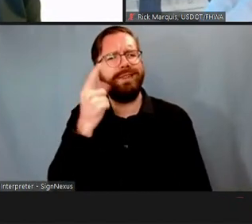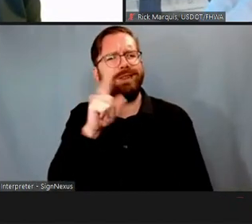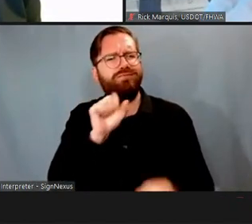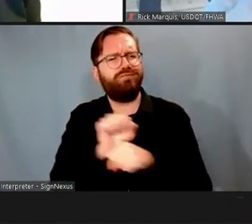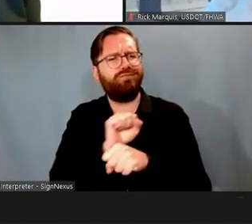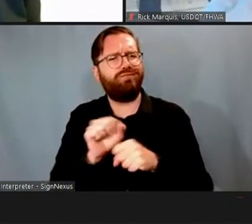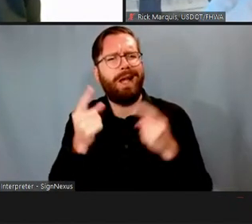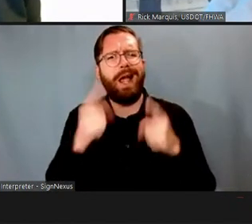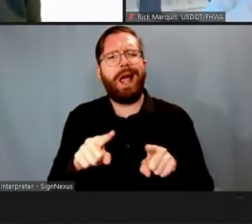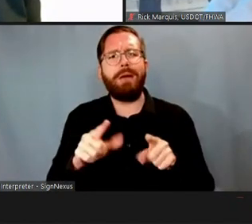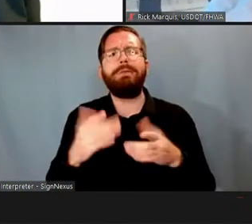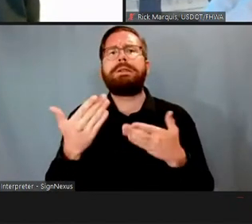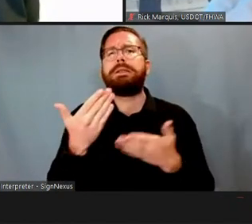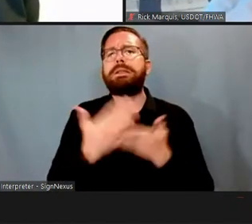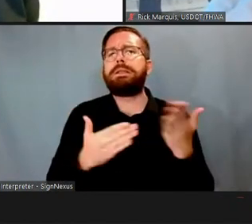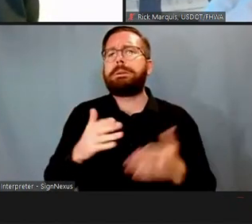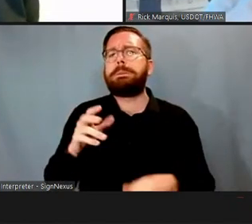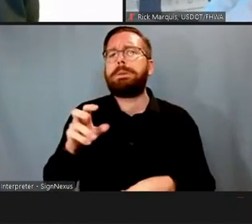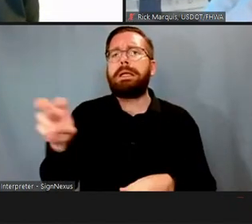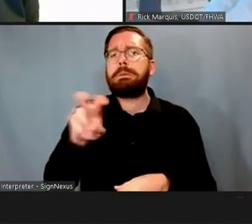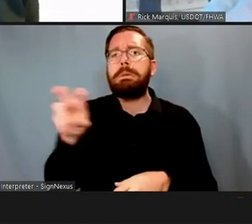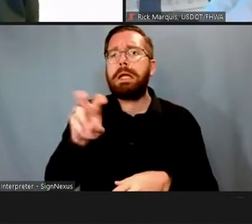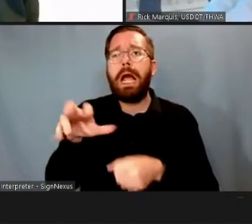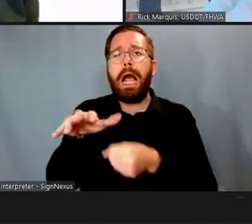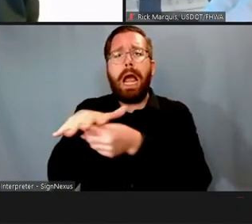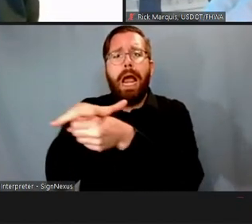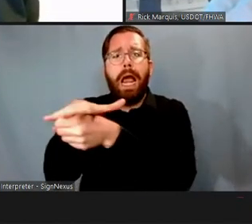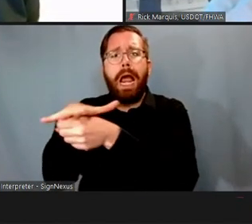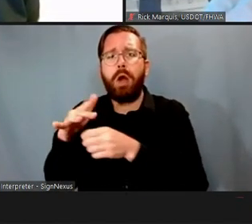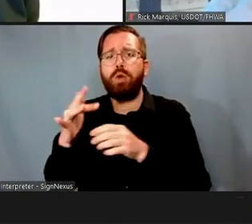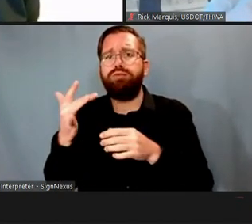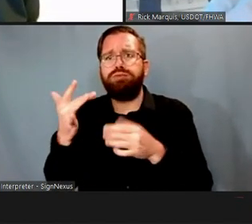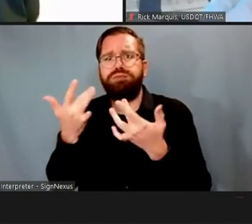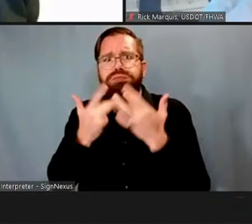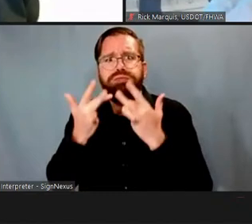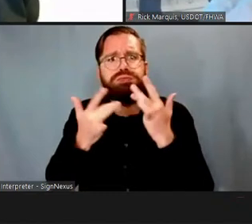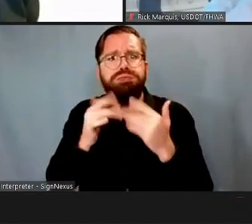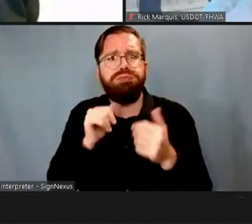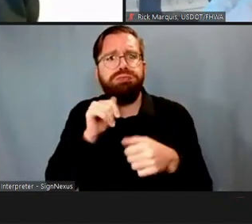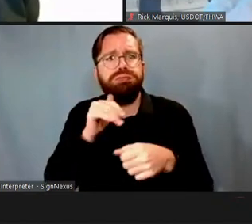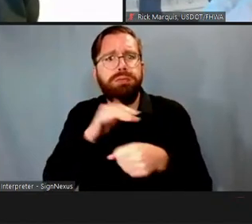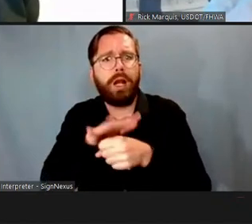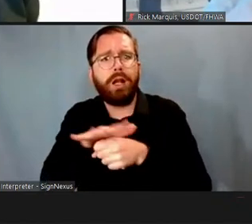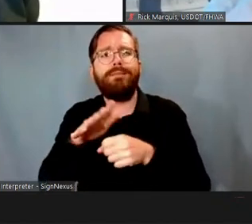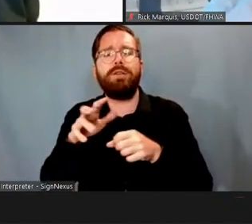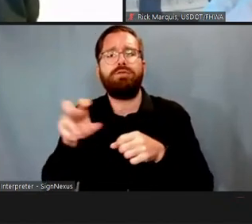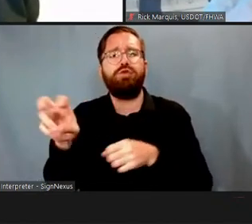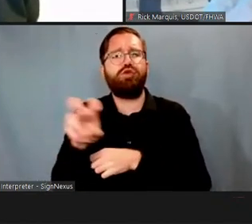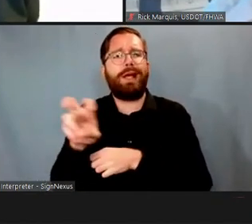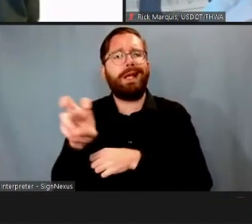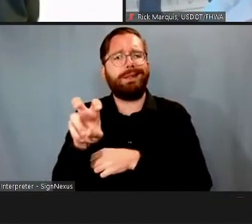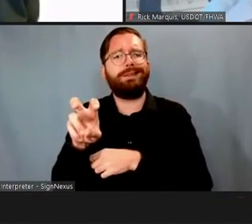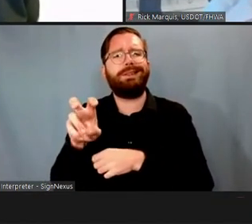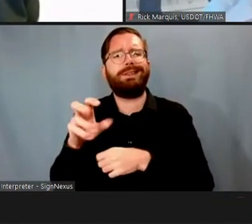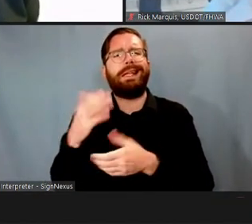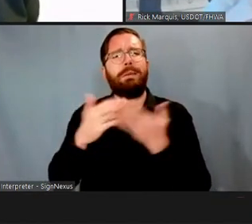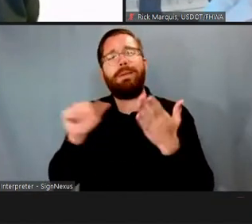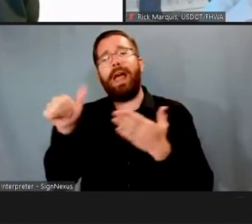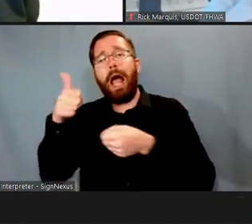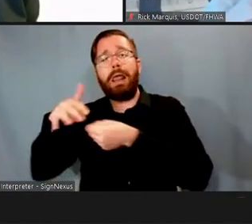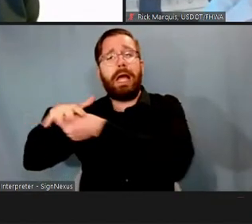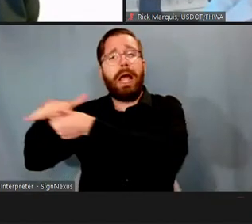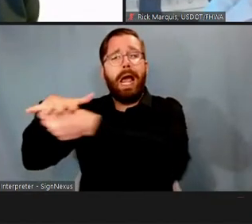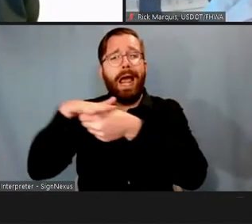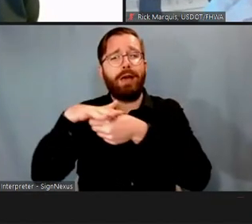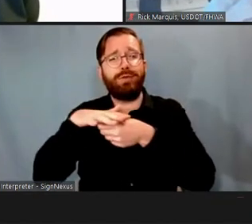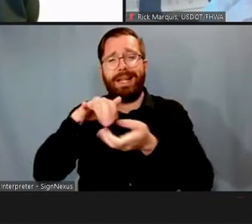deserts that deny many residents of the outer borough's ready access to reliably convenient public